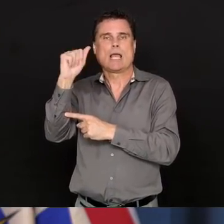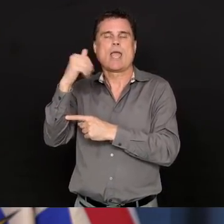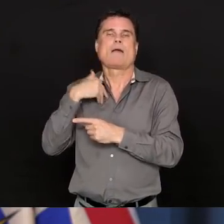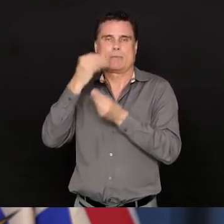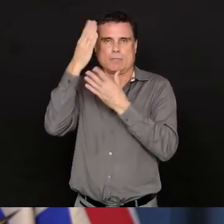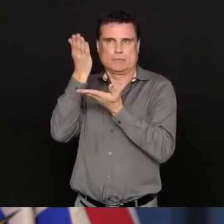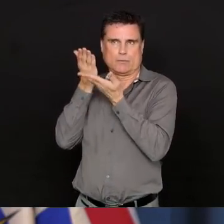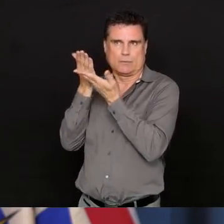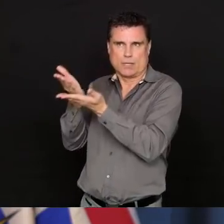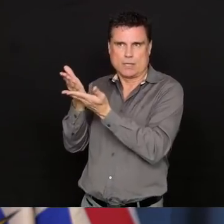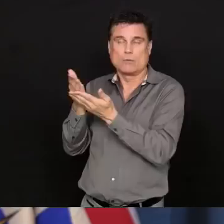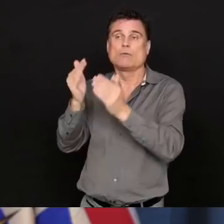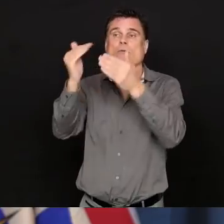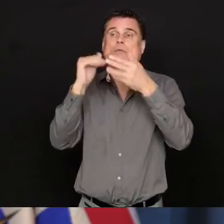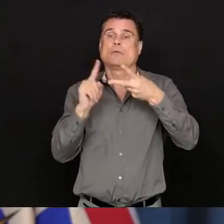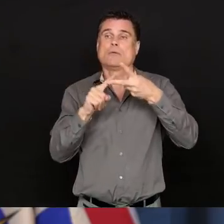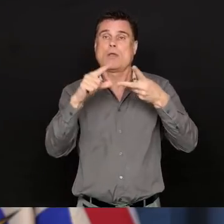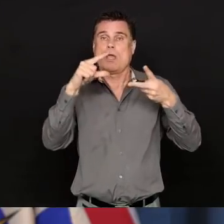visit